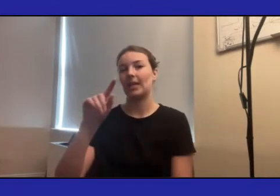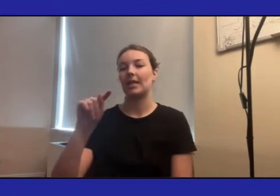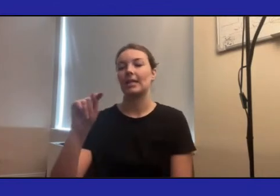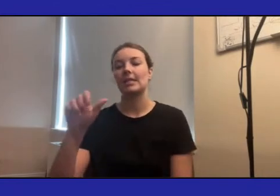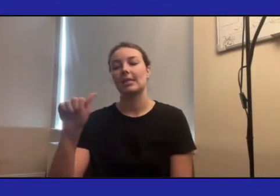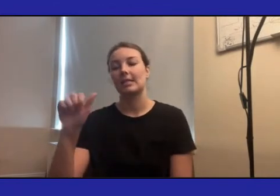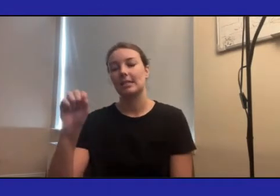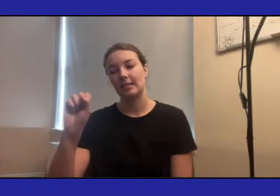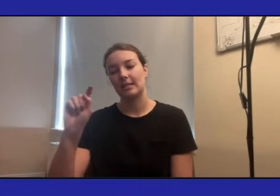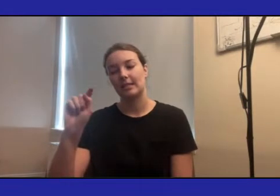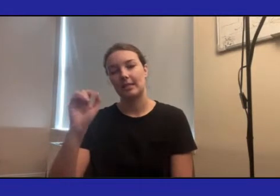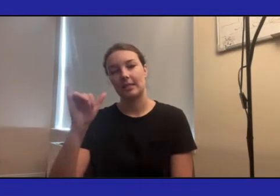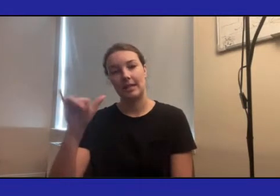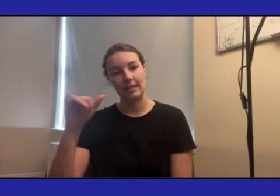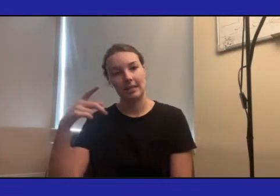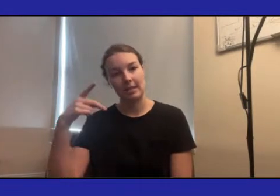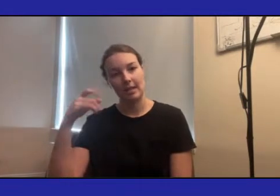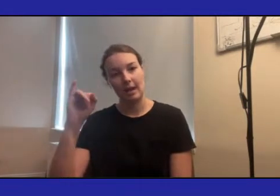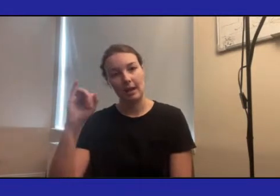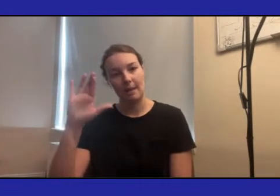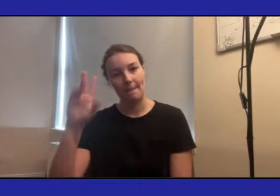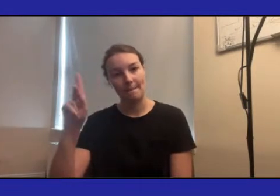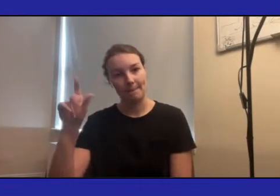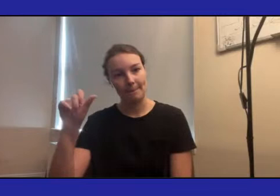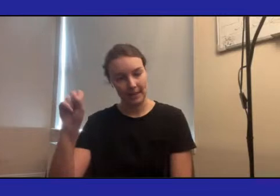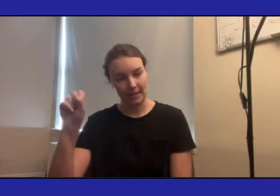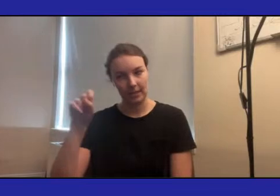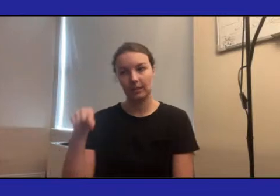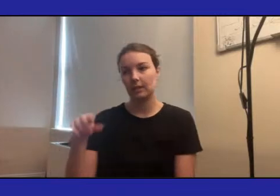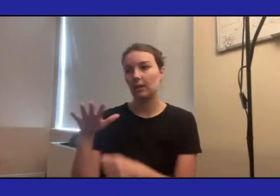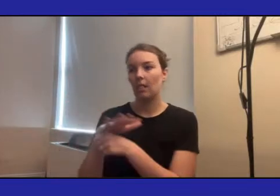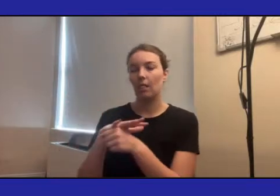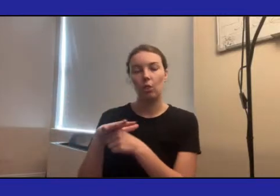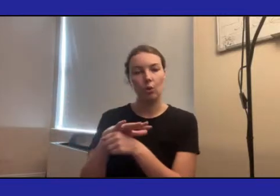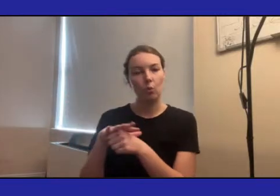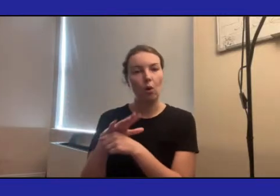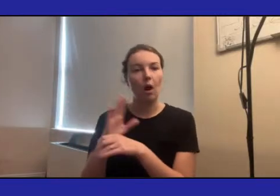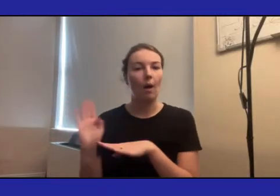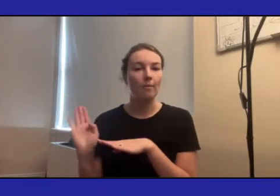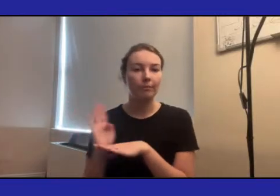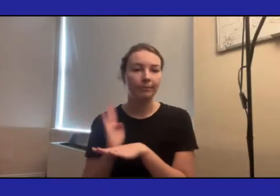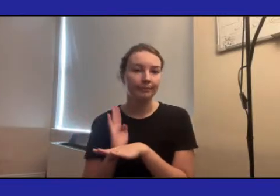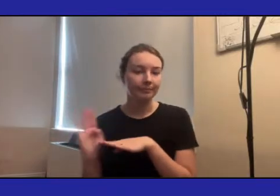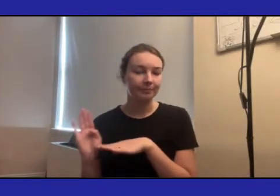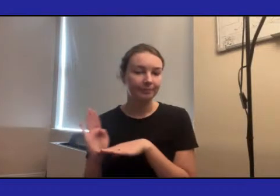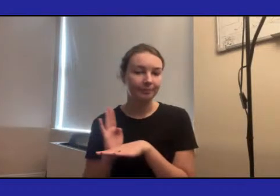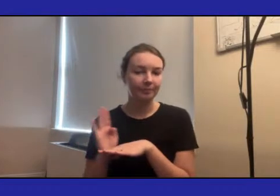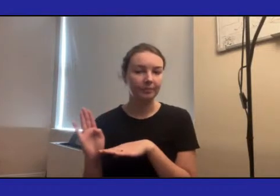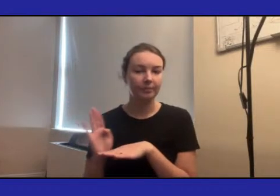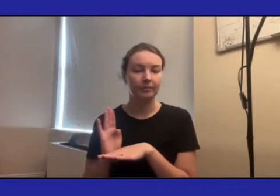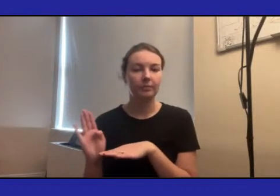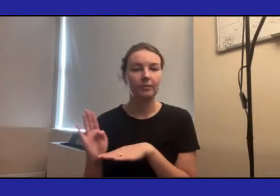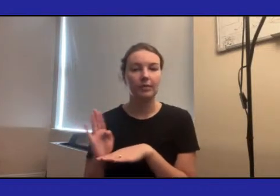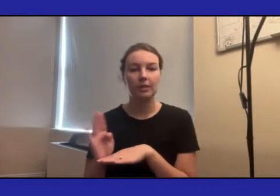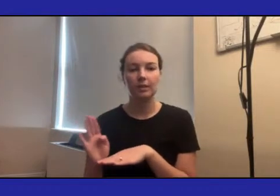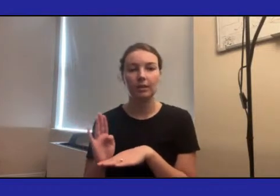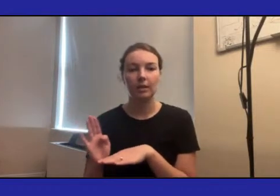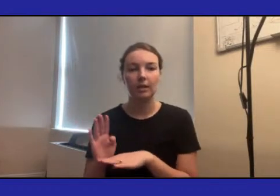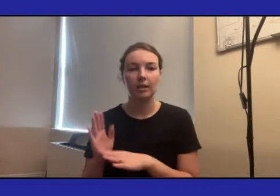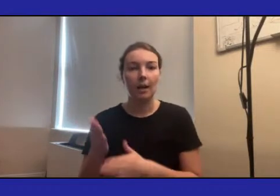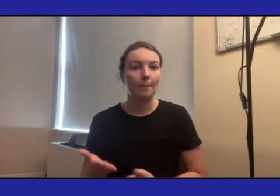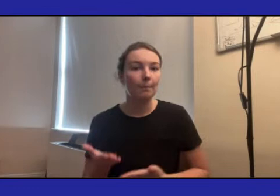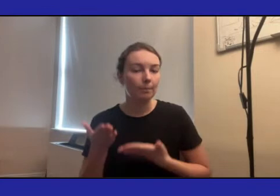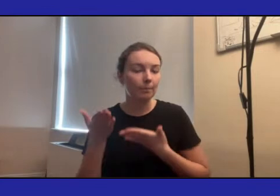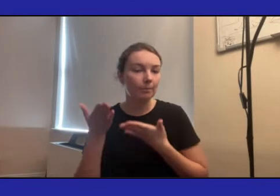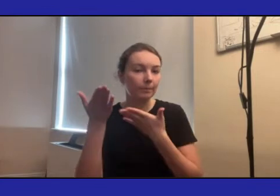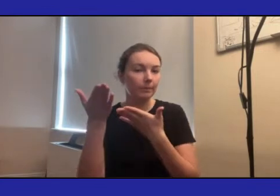NCB. Tasty Picks, a local vendor that apparently provides offerings that are very,